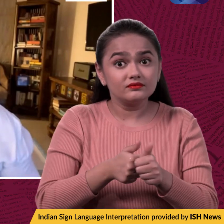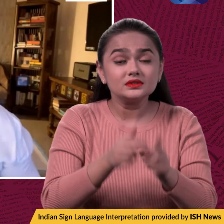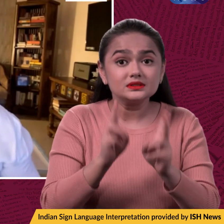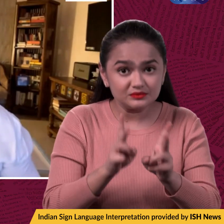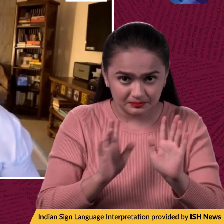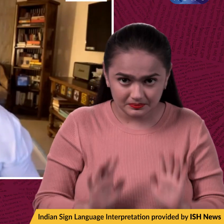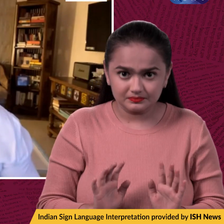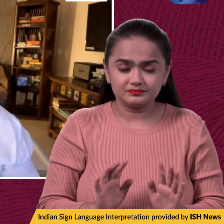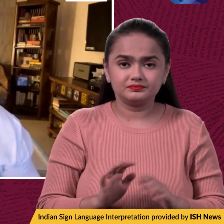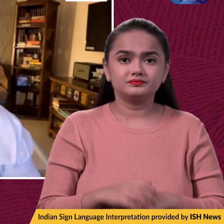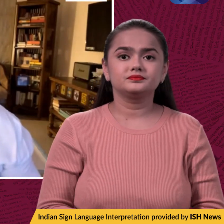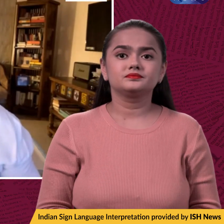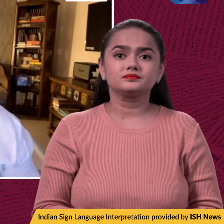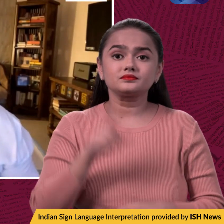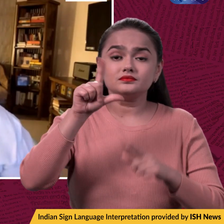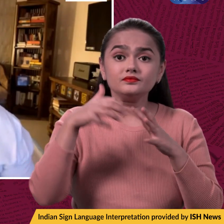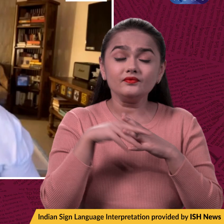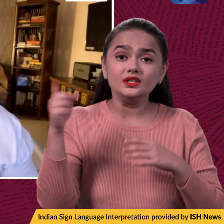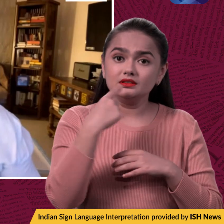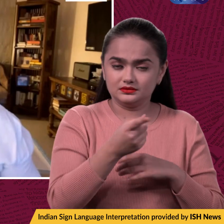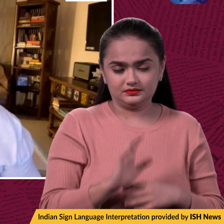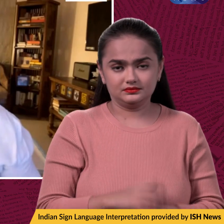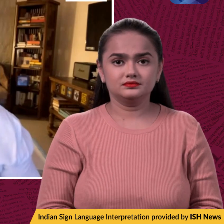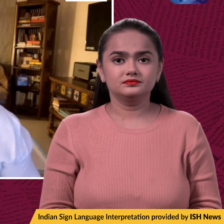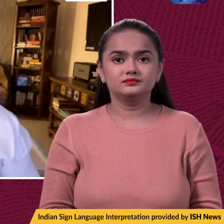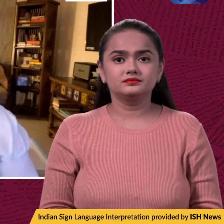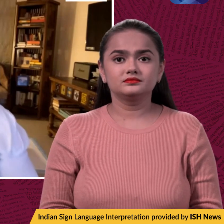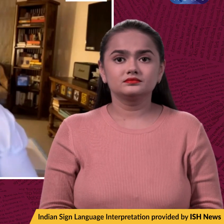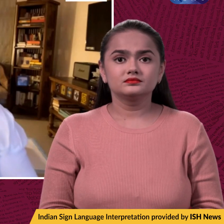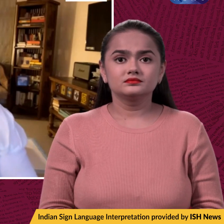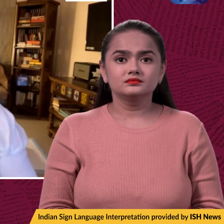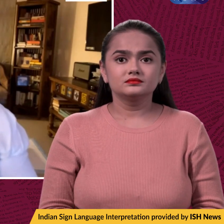of enforcement agencies are dealt with in accordance with the law." End quote.